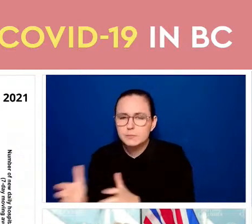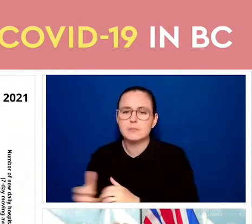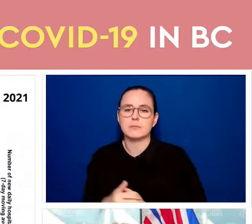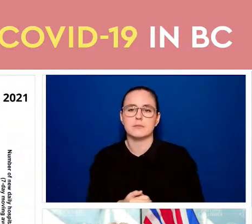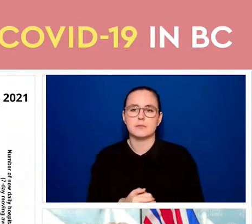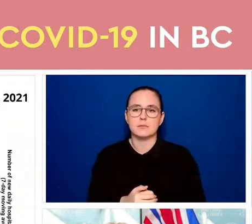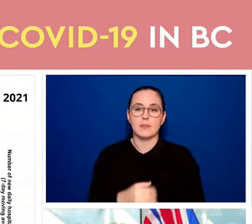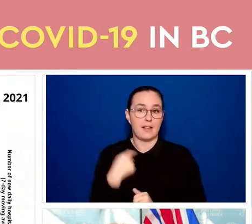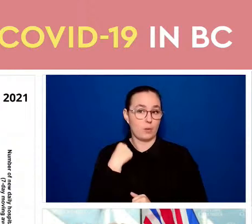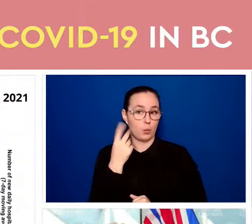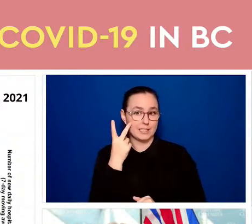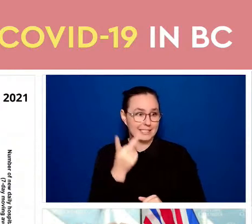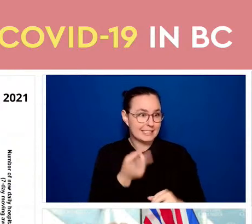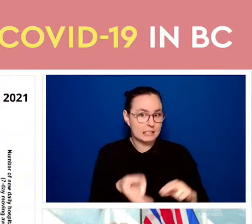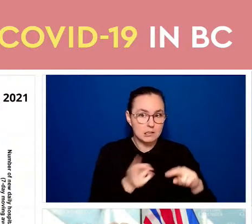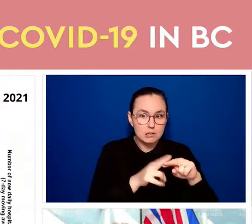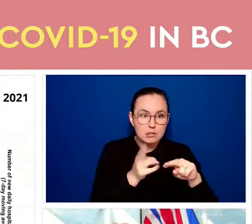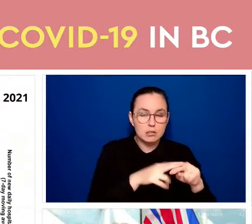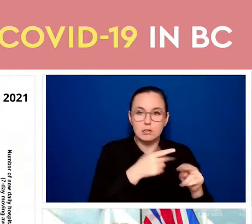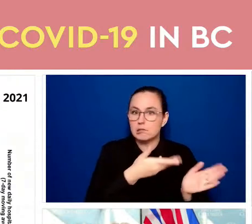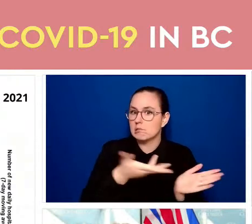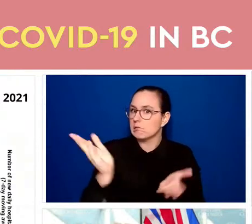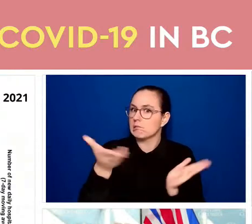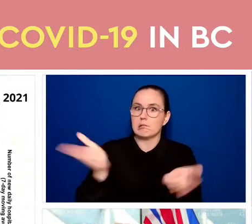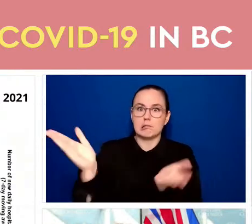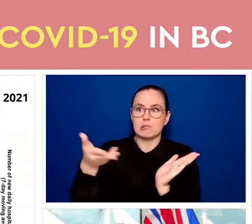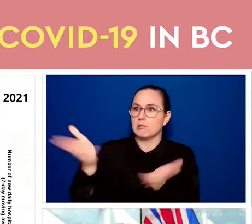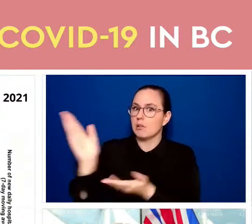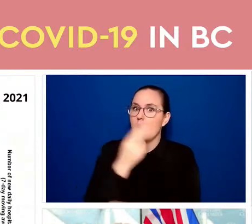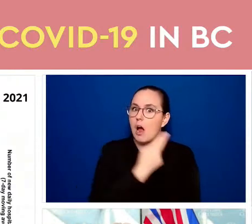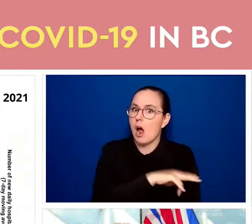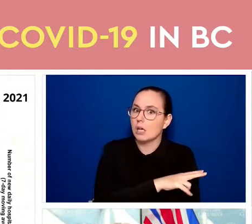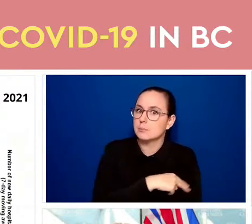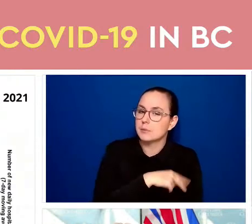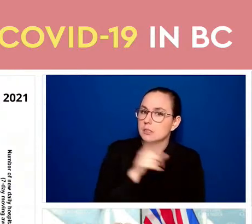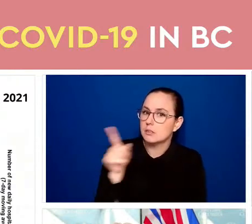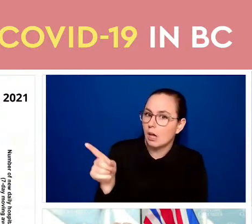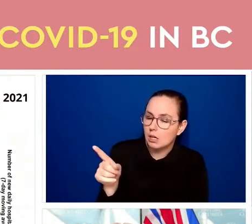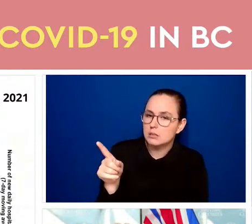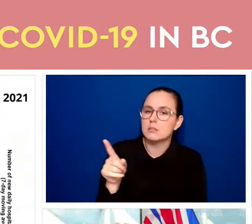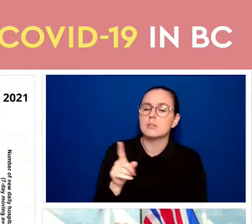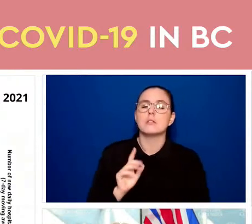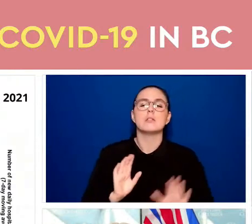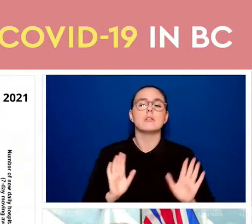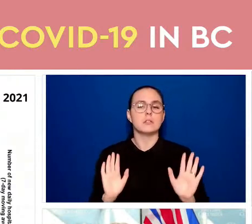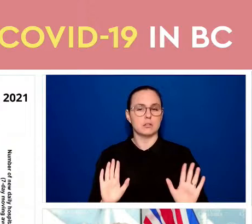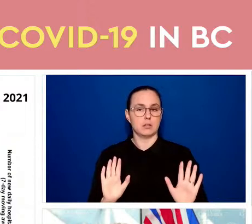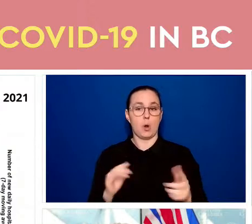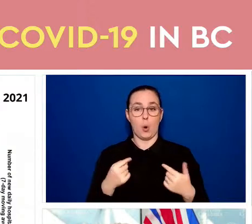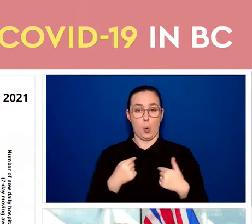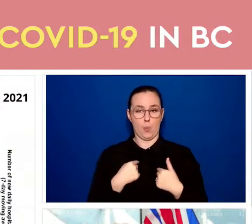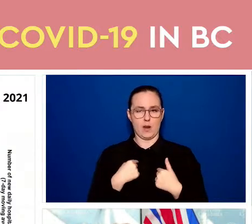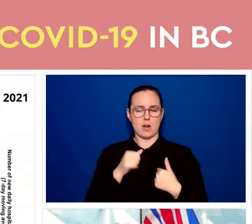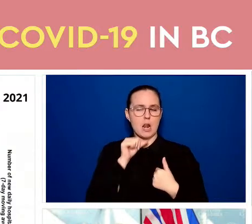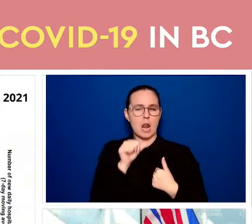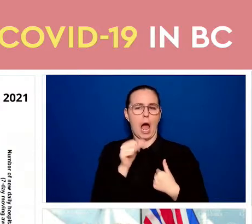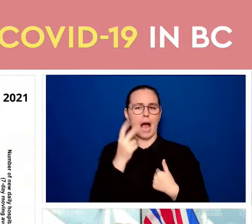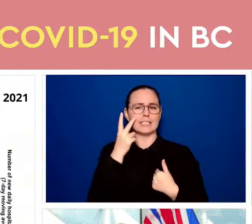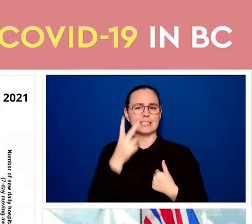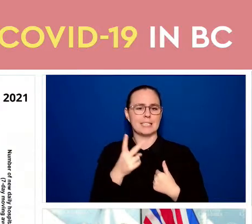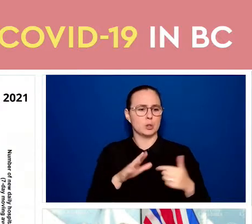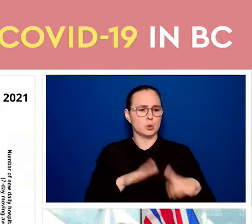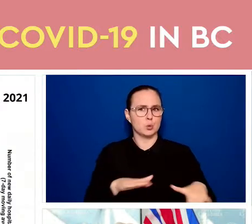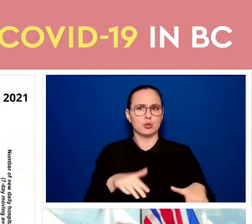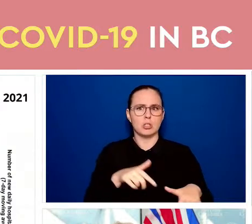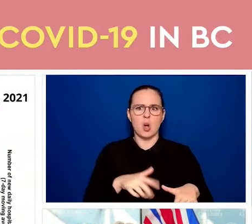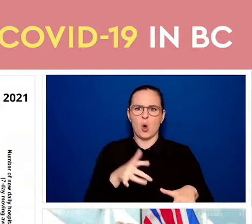or deaths. And this thankfully shows us that we're not seeing that in children across the board right now, but we need to